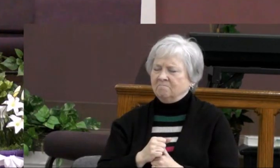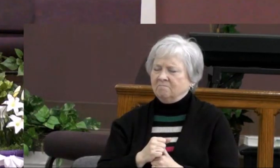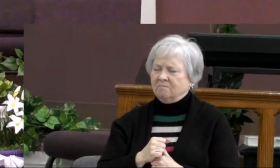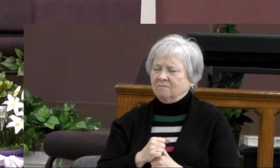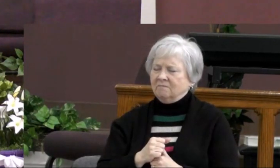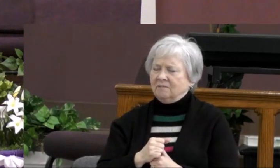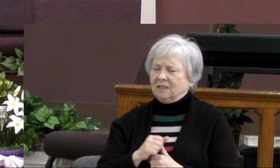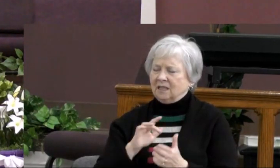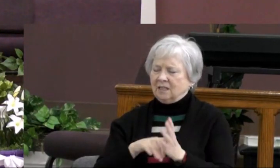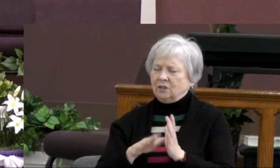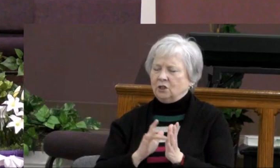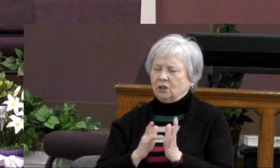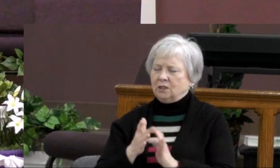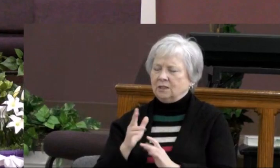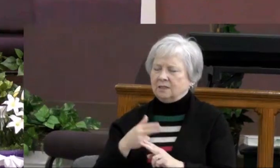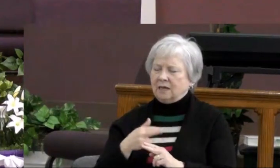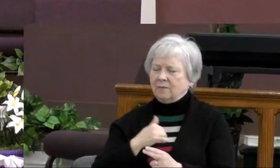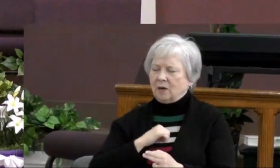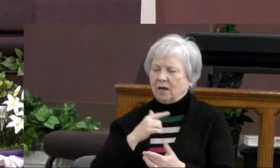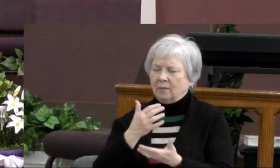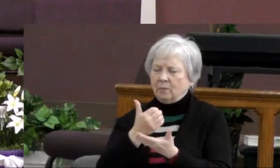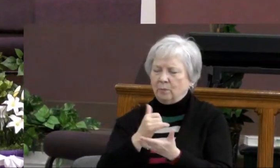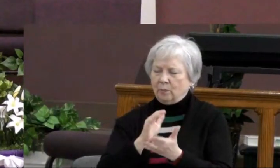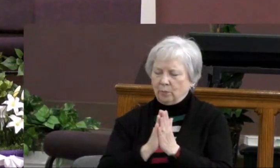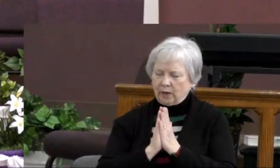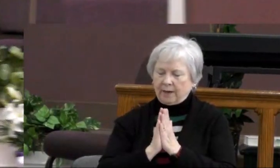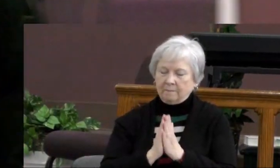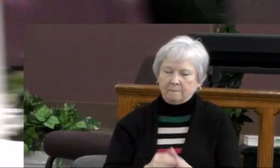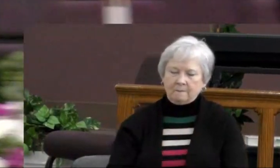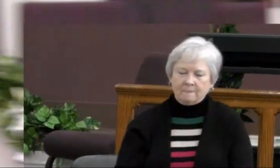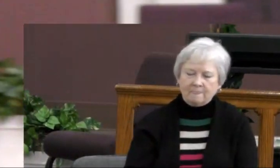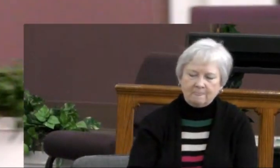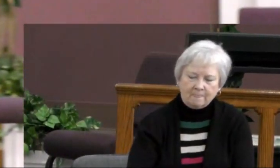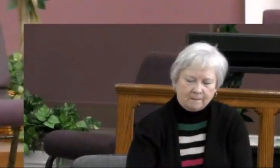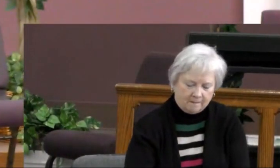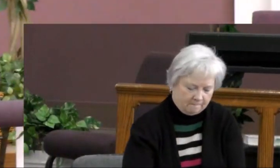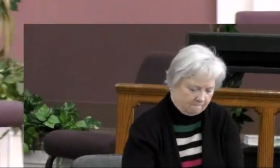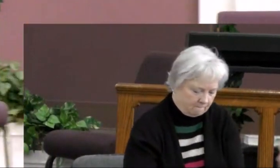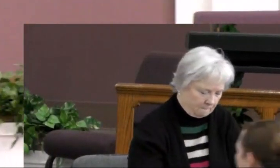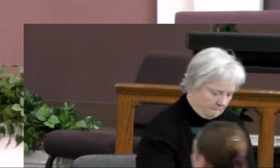Jesus' name I pray. Amen.